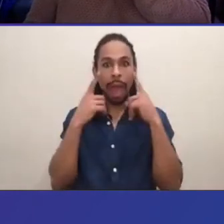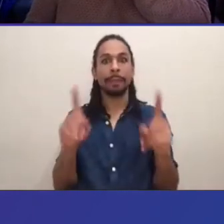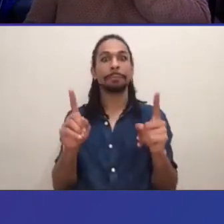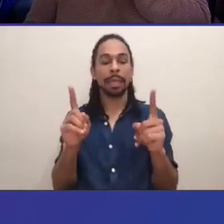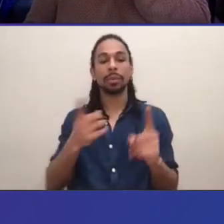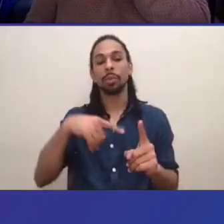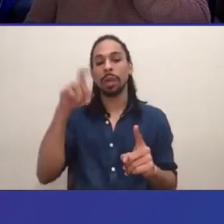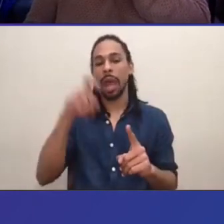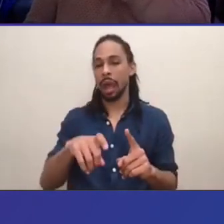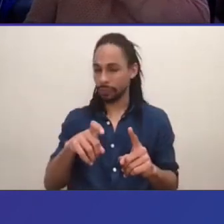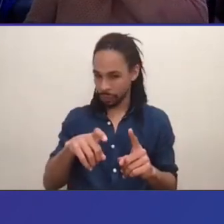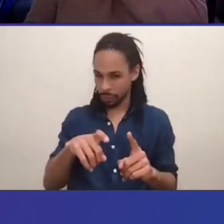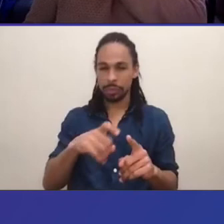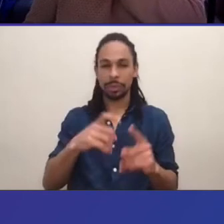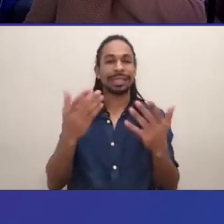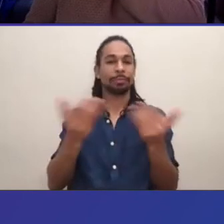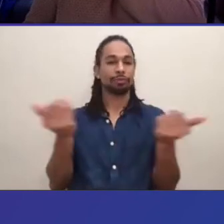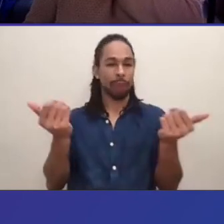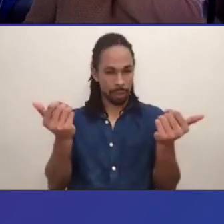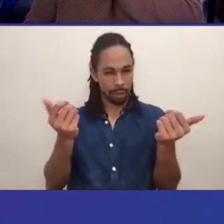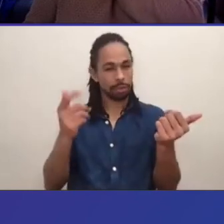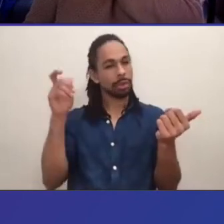we have to separate.